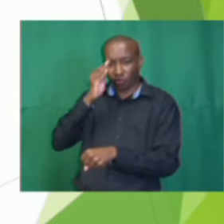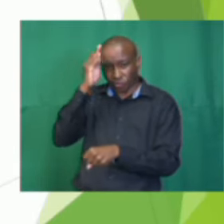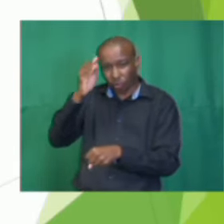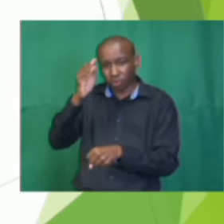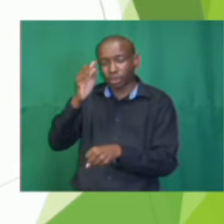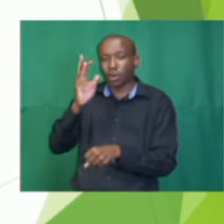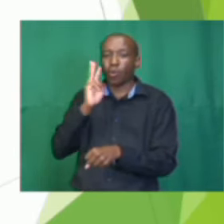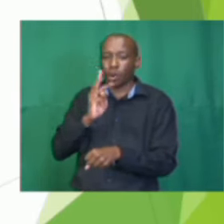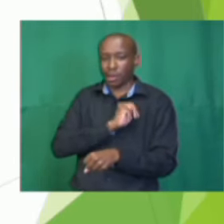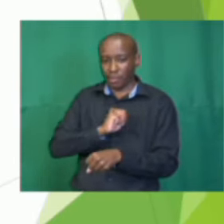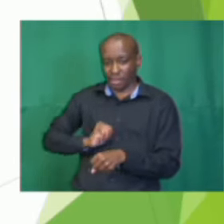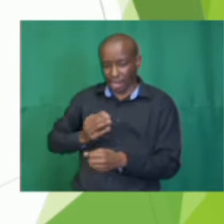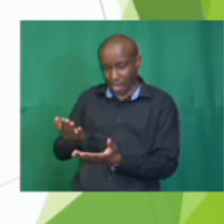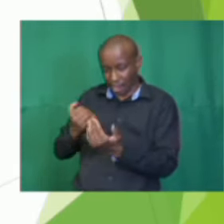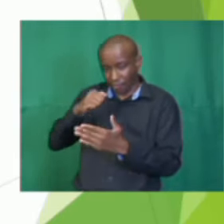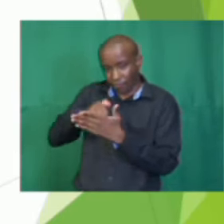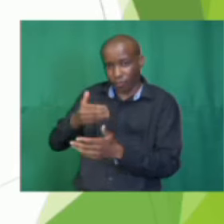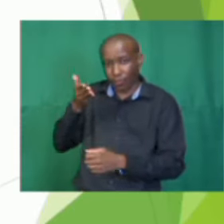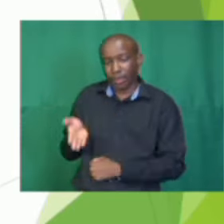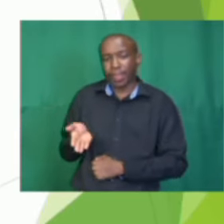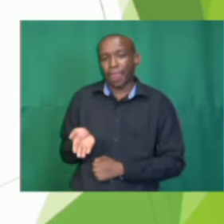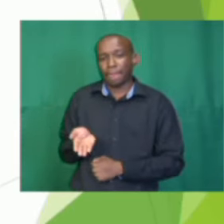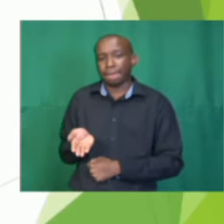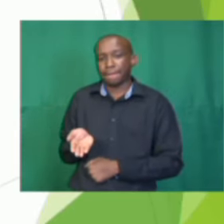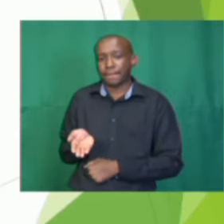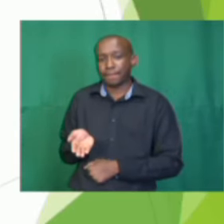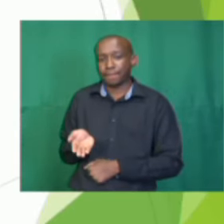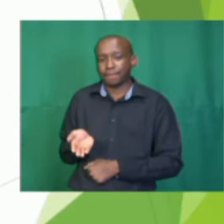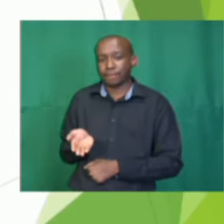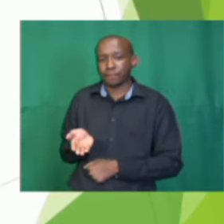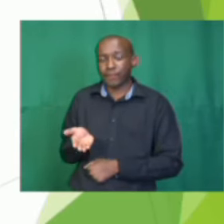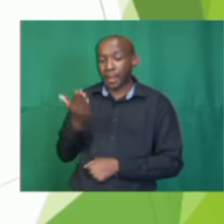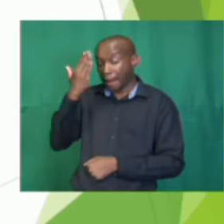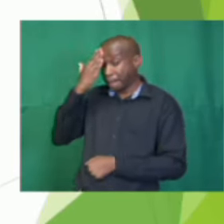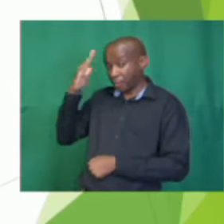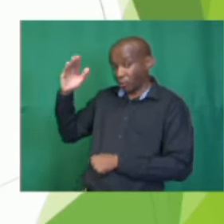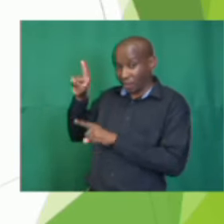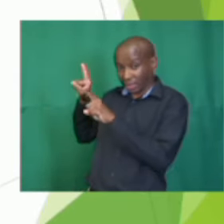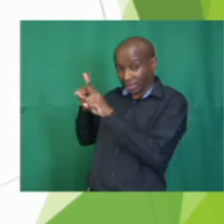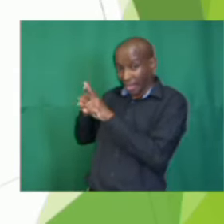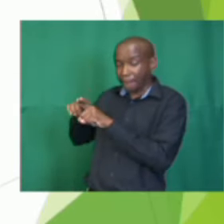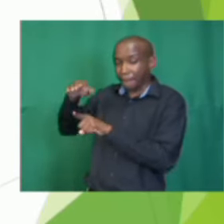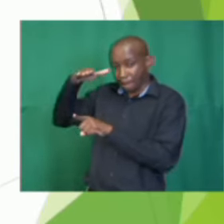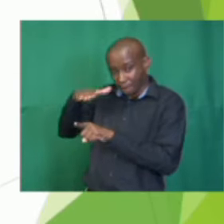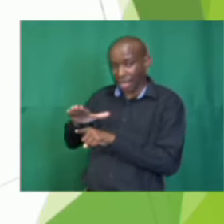made in the Old Testament that the Messiah will emerge from Mount